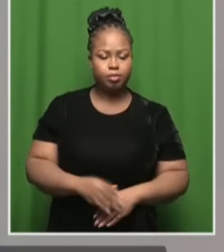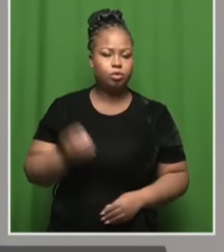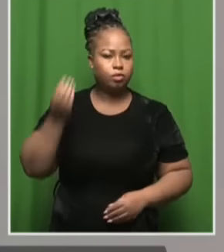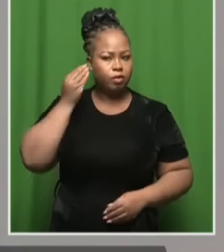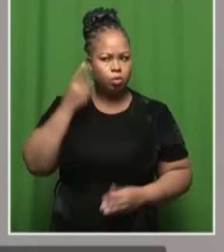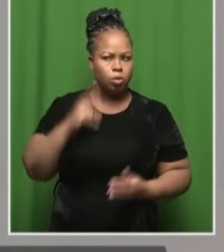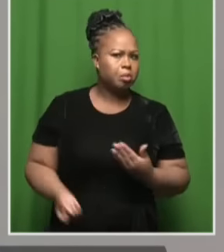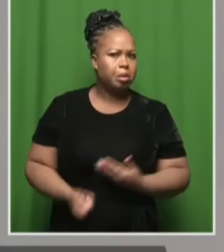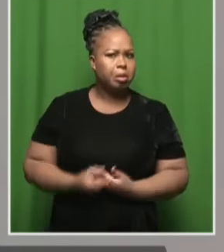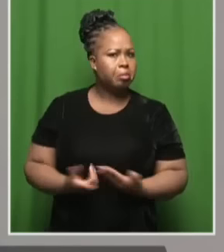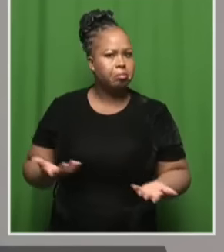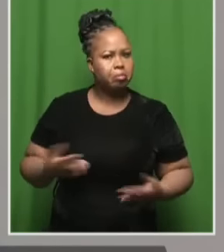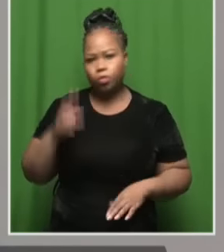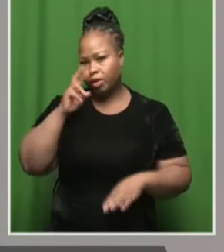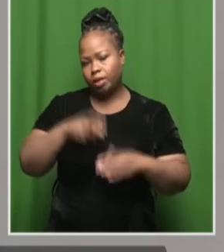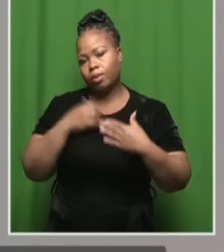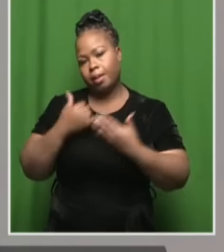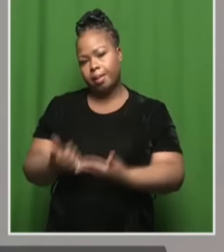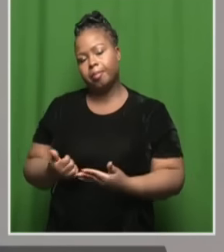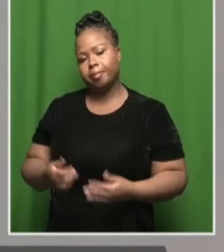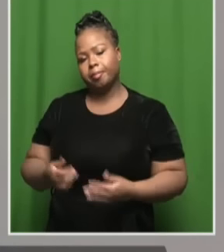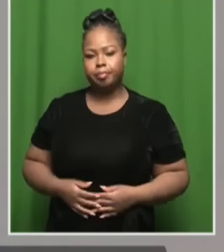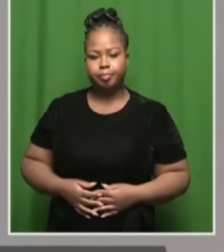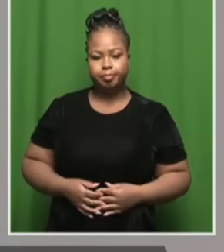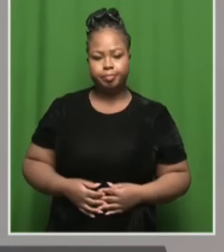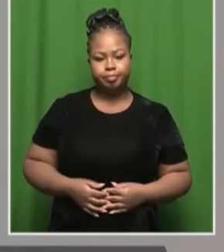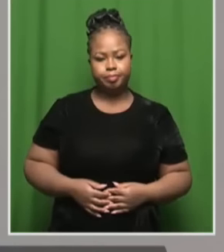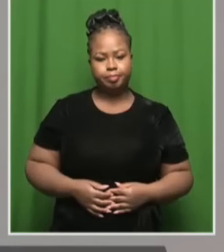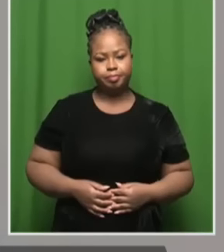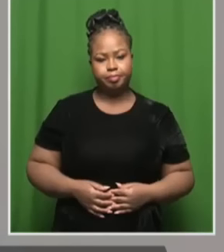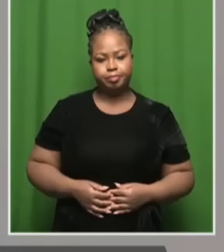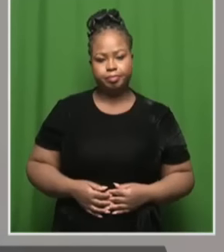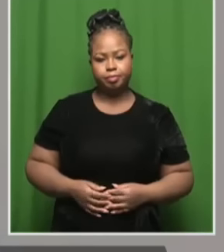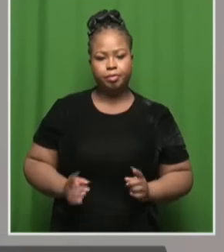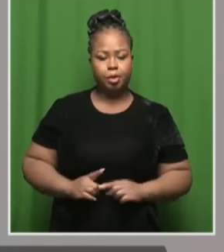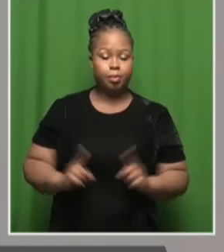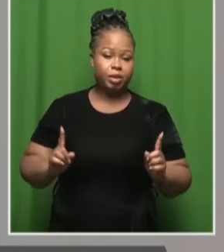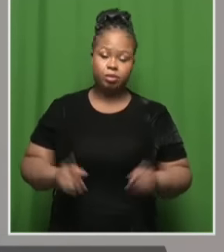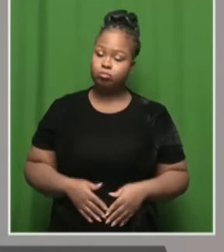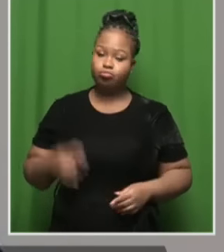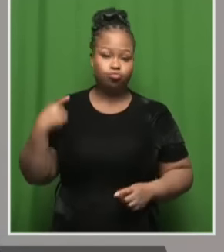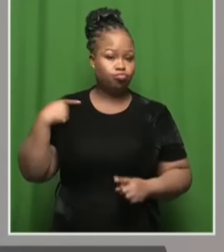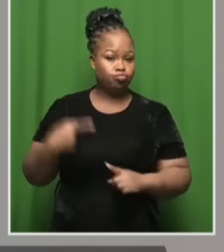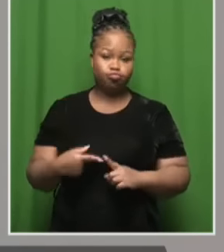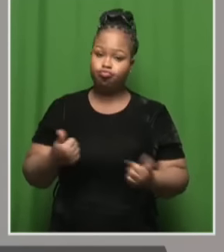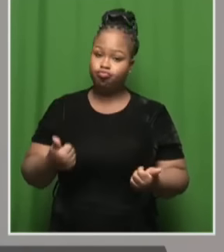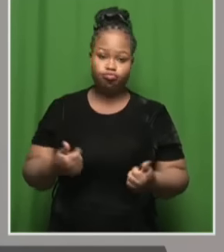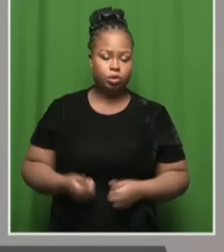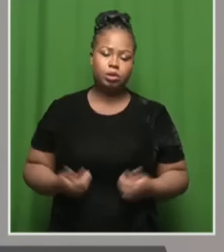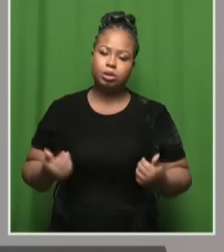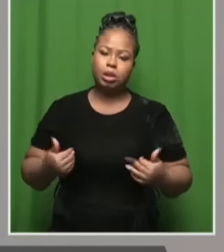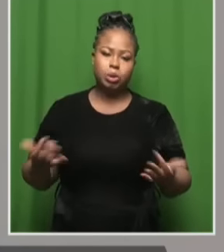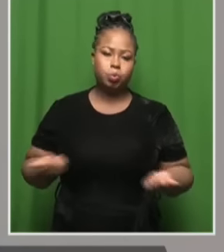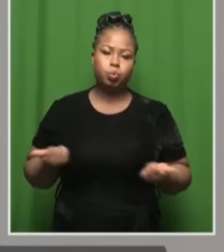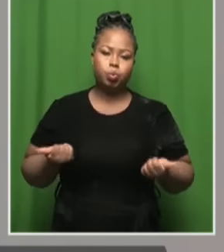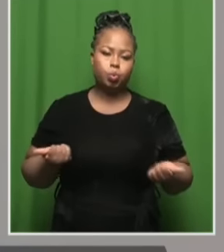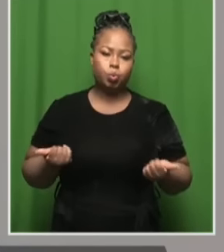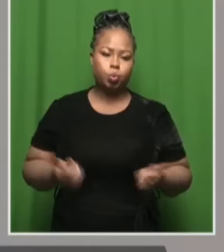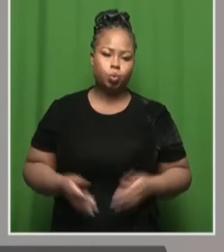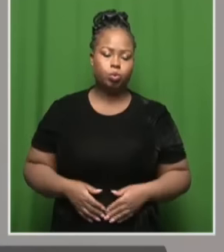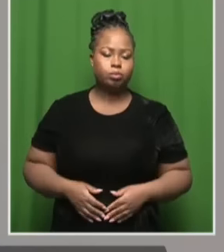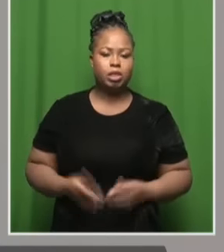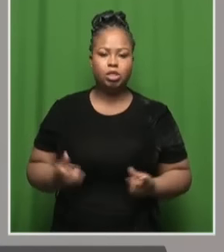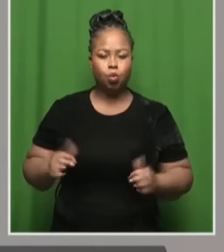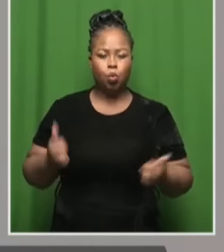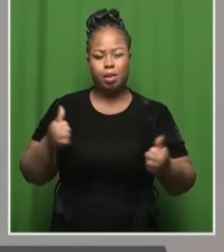happening, if there is a need for us to intervene and to support. But otherwise, so far so good. They have all started and they are doing